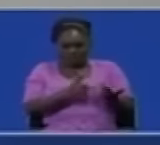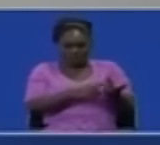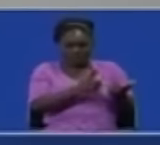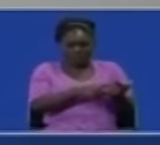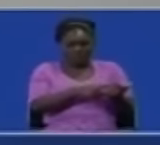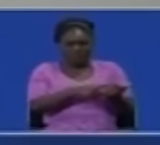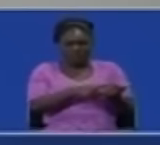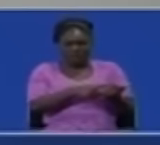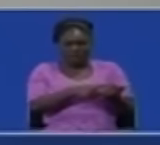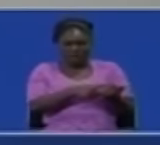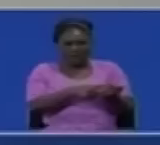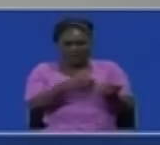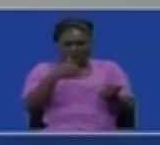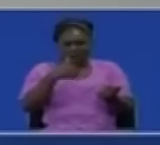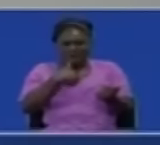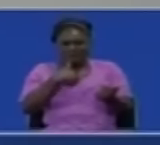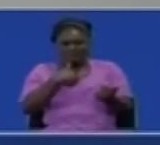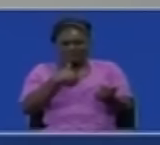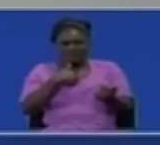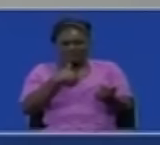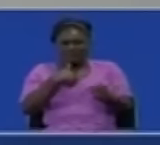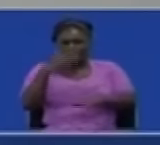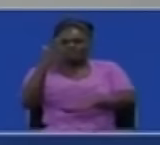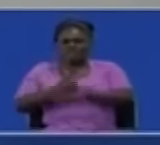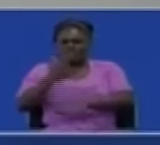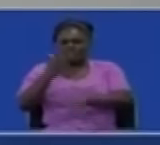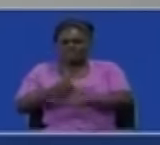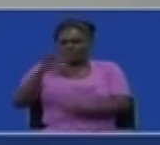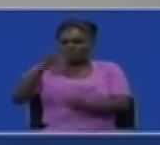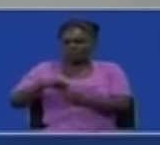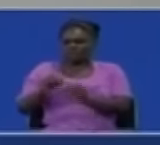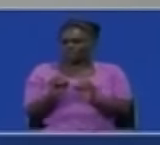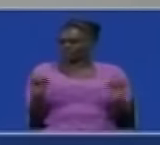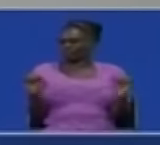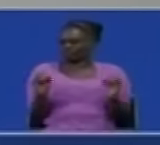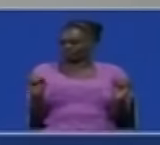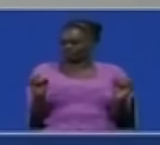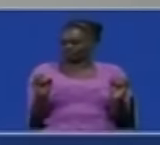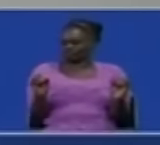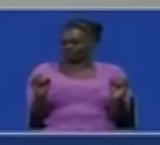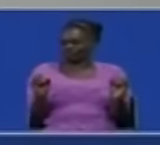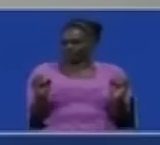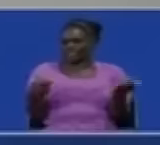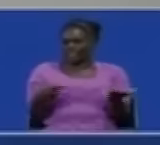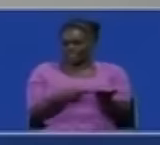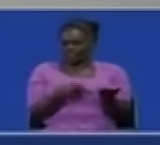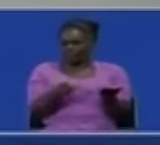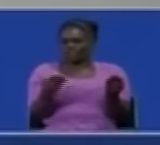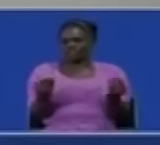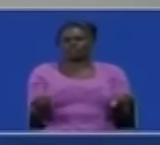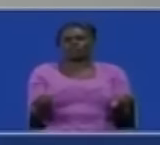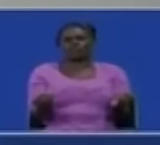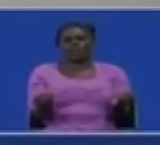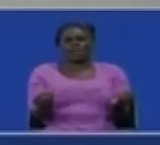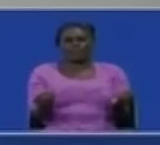to have the flexibility to vote on behalf of the absentees. Mm-hmm. Mm-hmm. So that's what the electronic system is